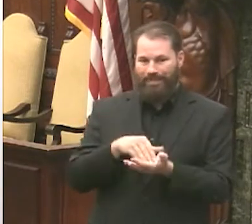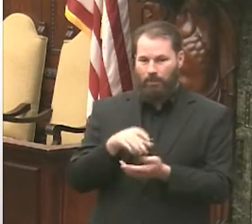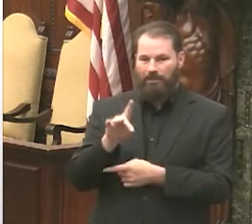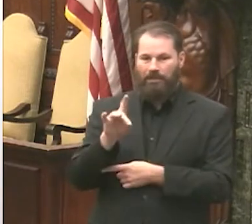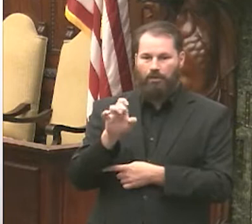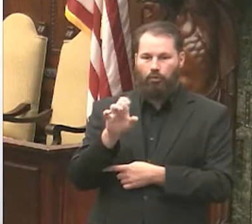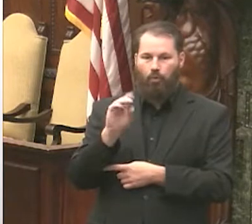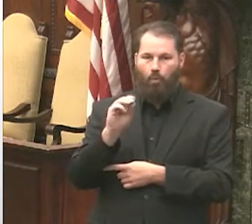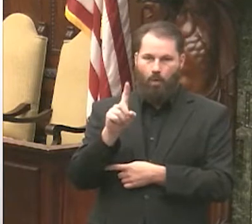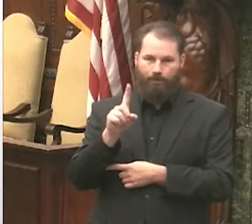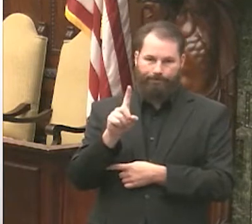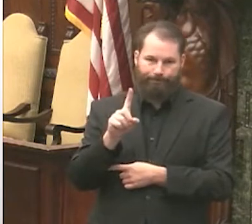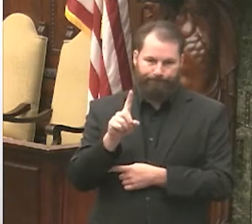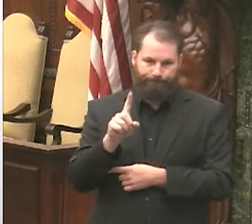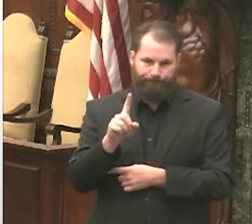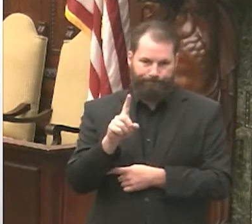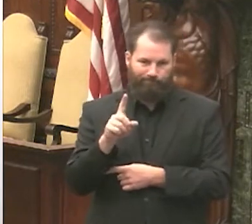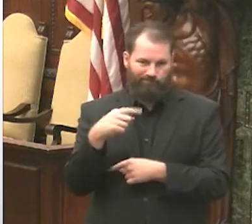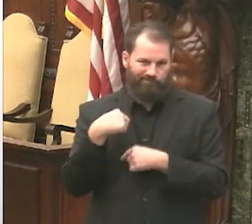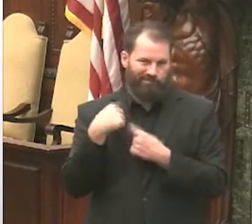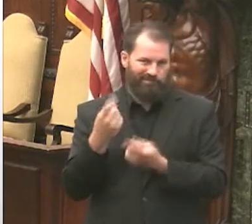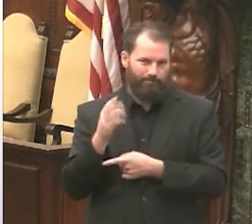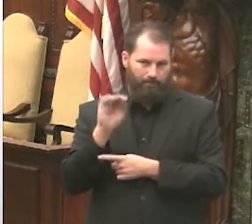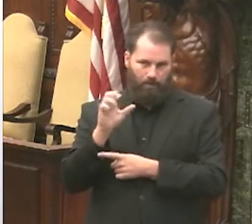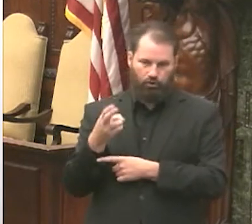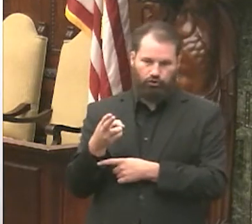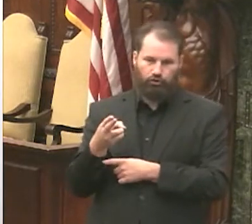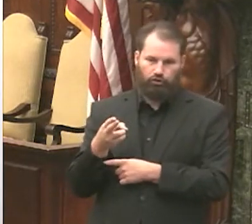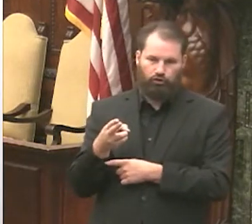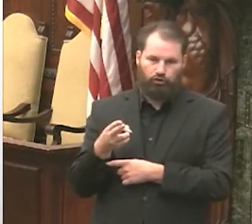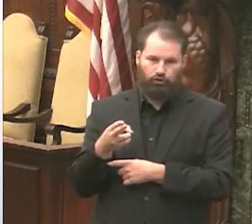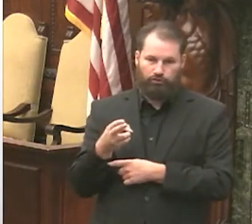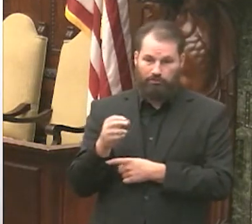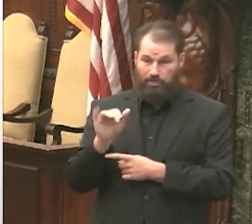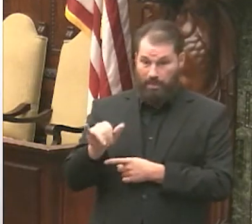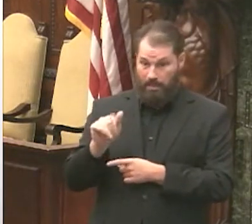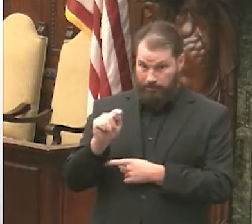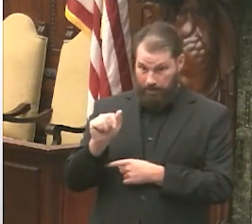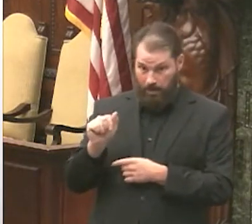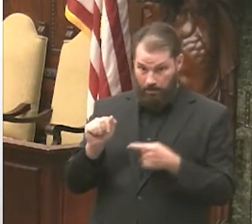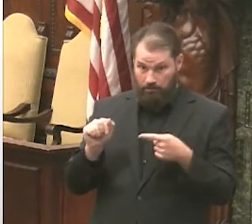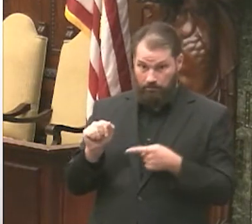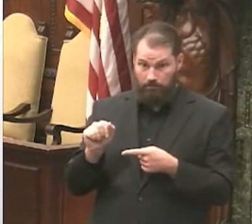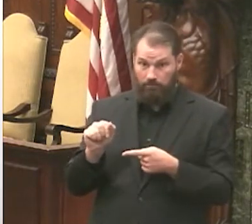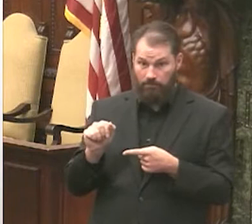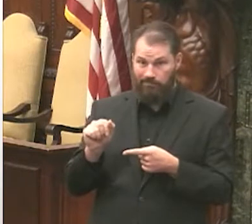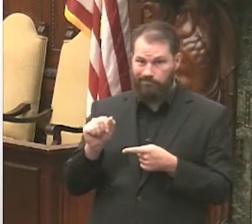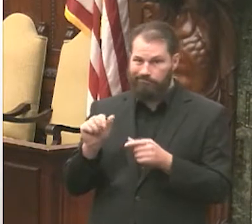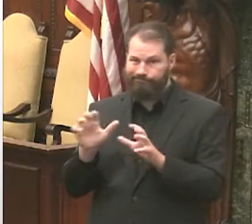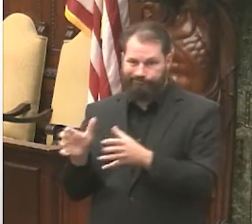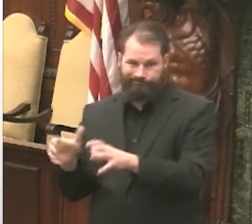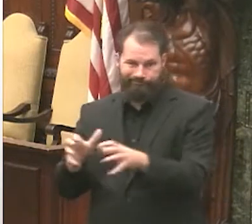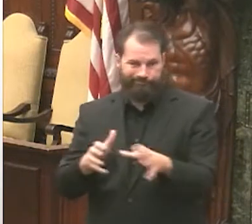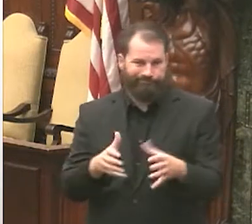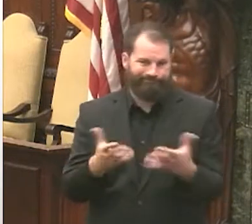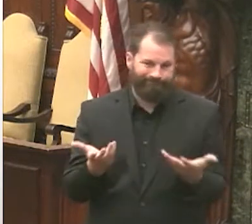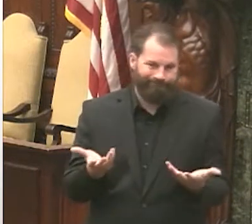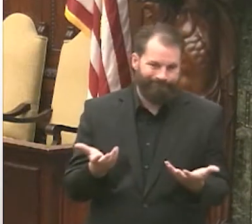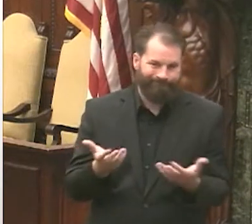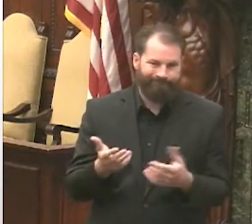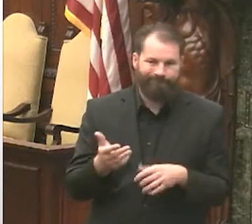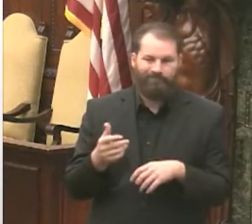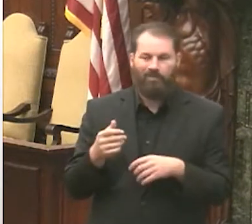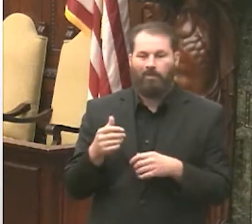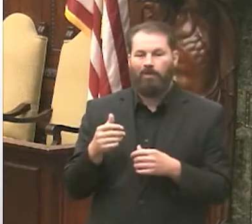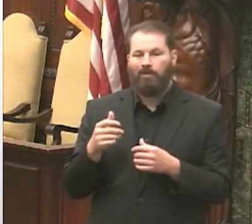the epidemic. Our data on deaths comes in batches. We're averaging about 1 to 2 per day right now. And our graph on the website is by the date in